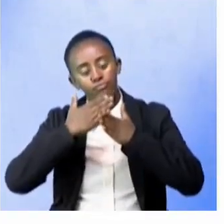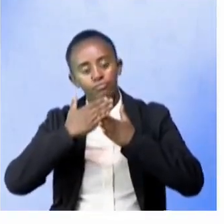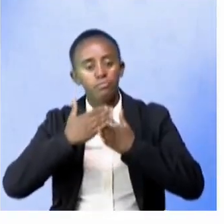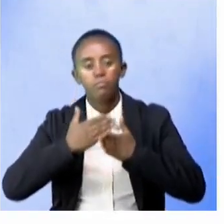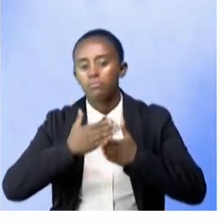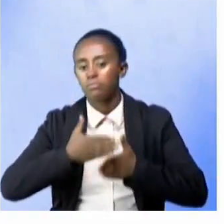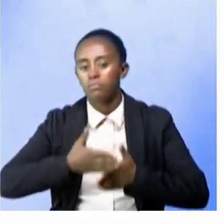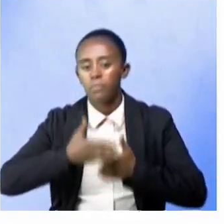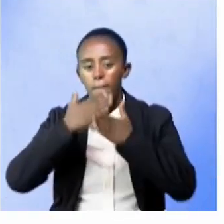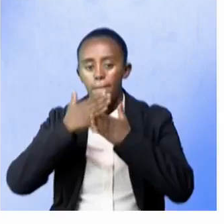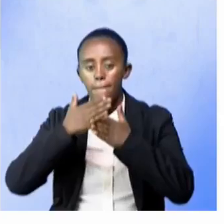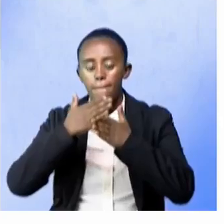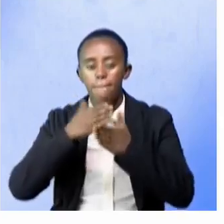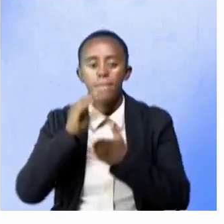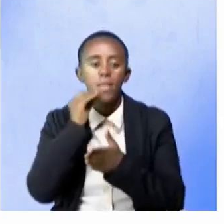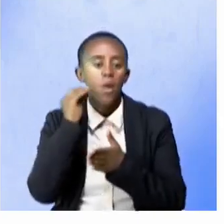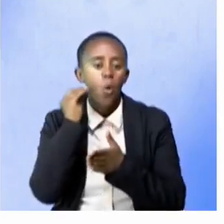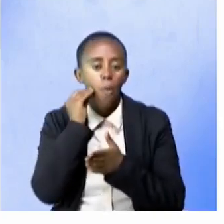house.